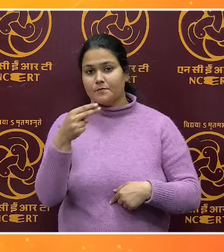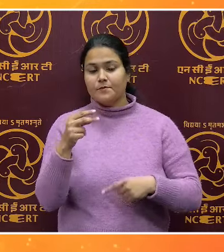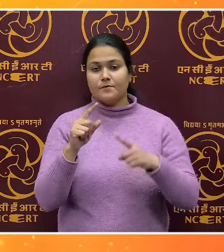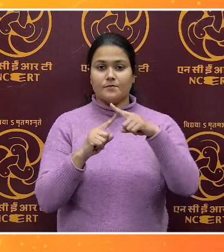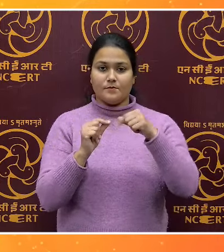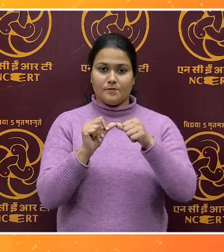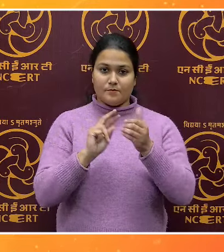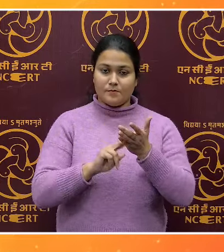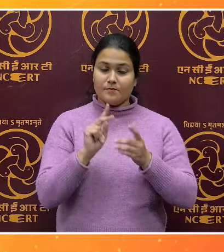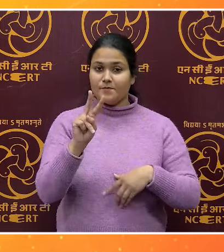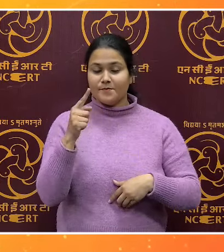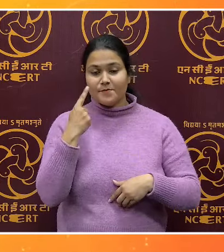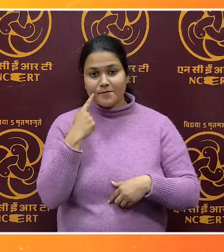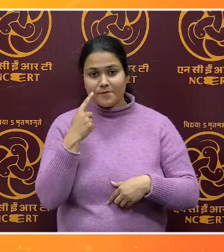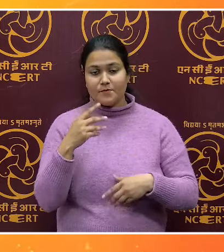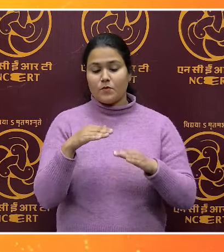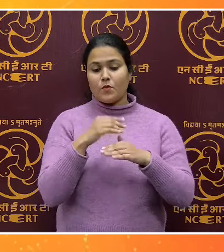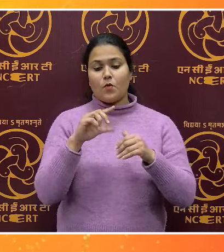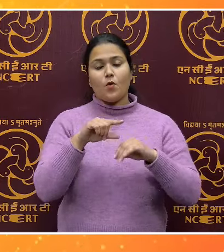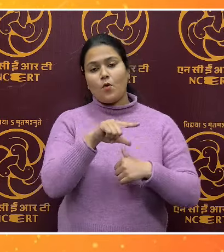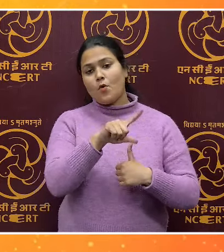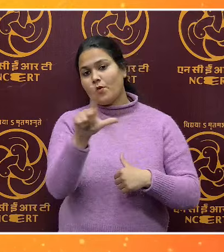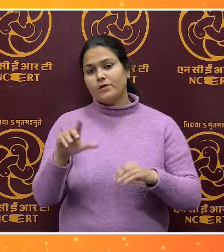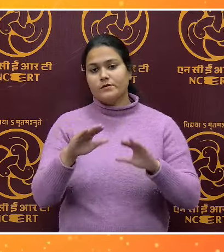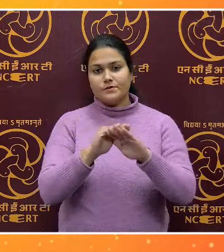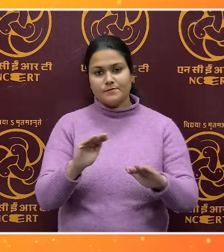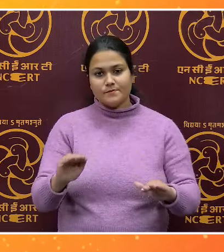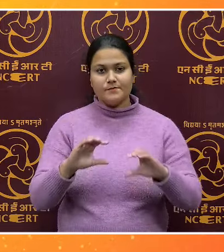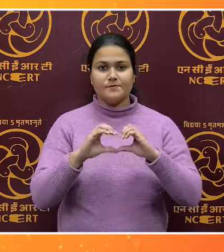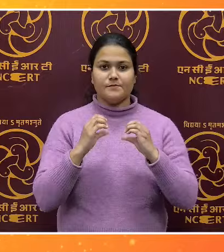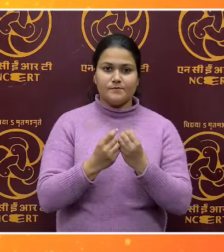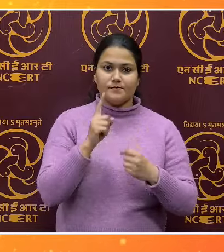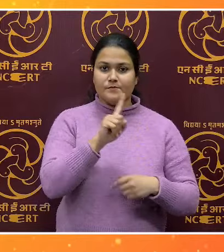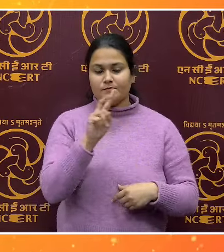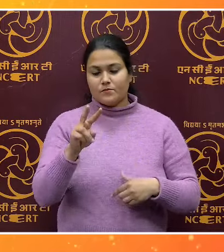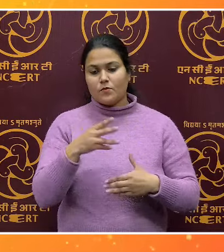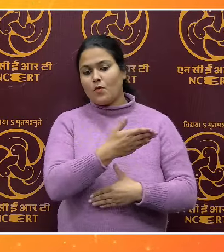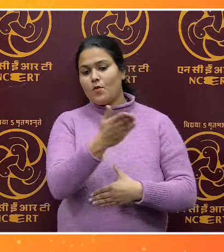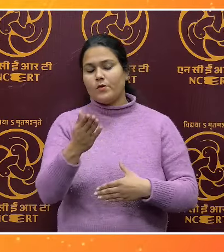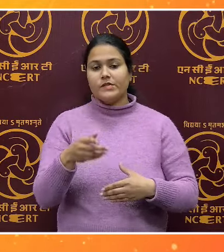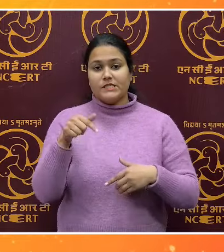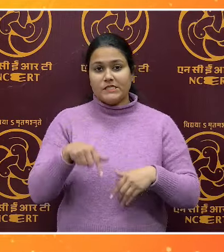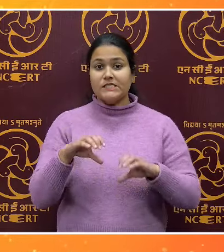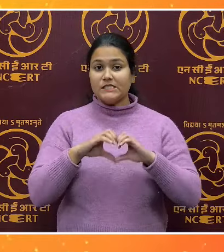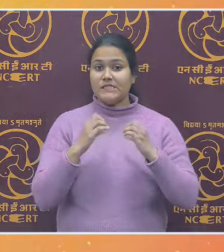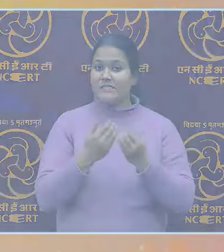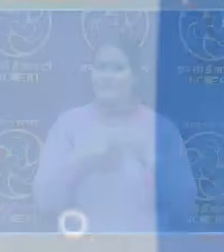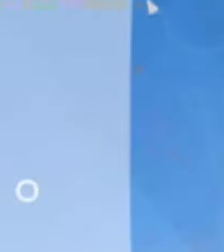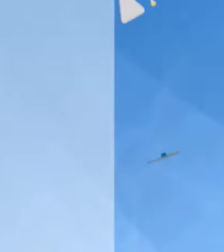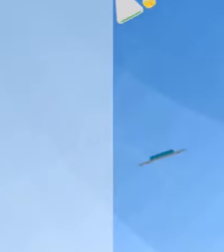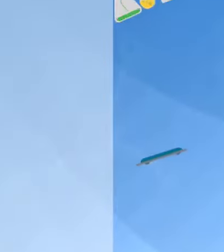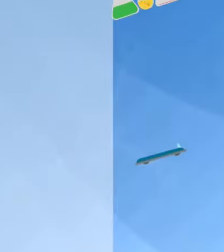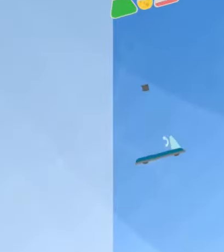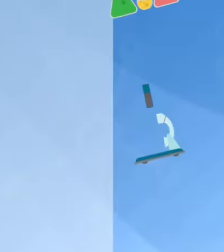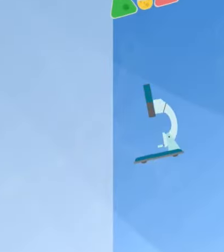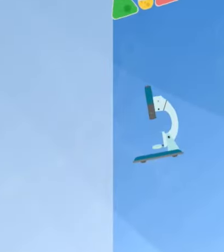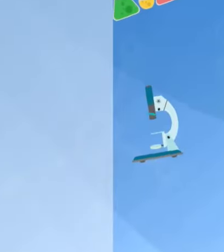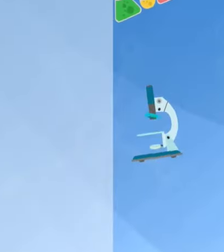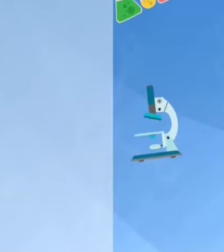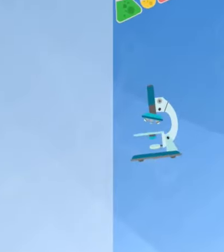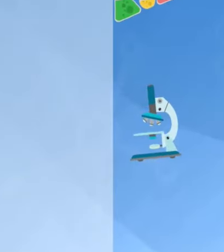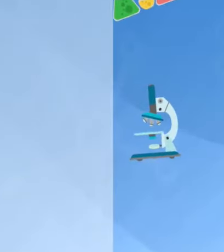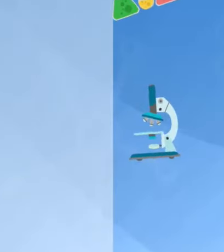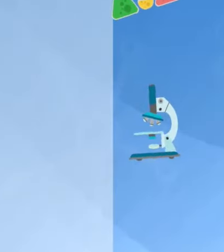all the students who are studying in class 12th, this is a chemistry class for all of you. And the topic that we are going to discuss today